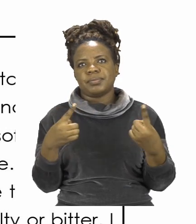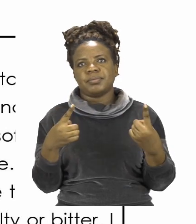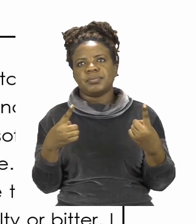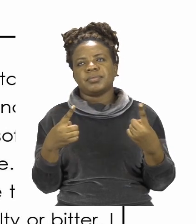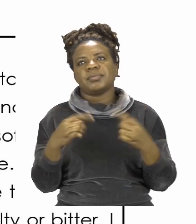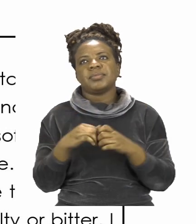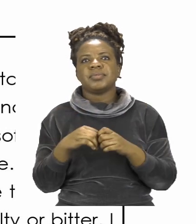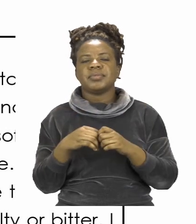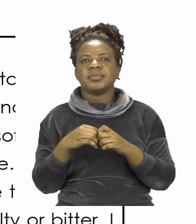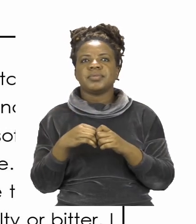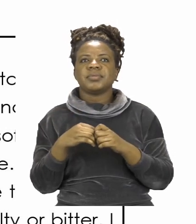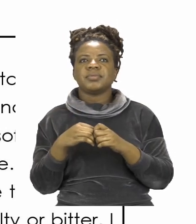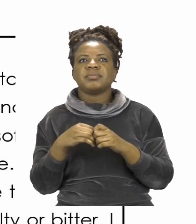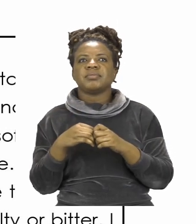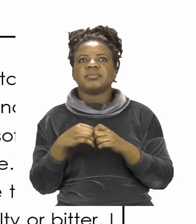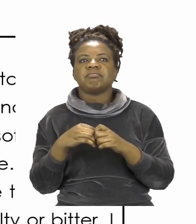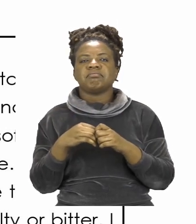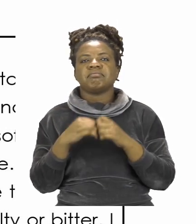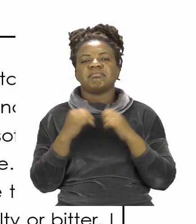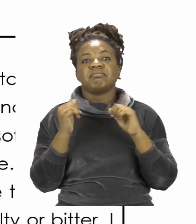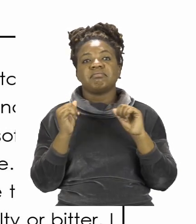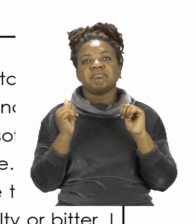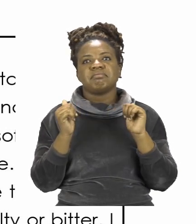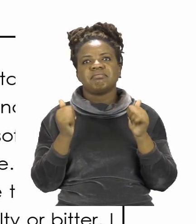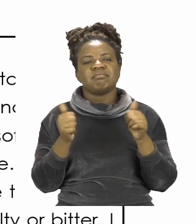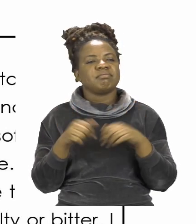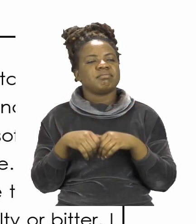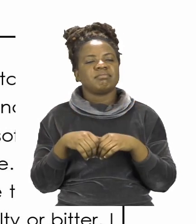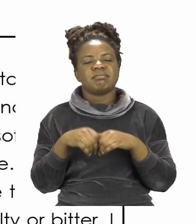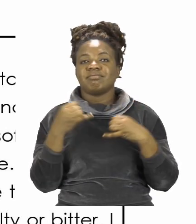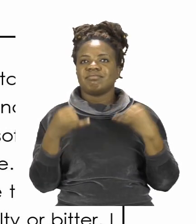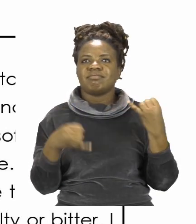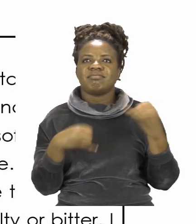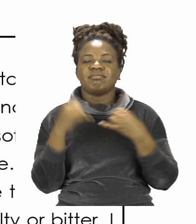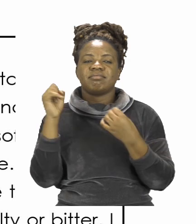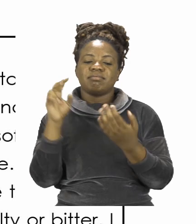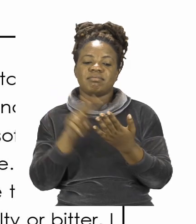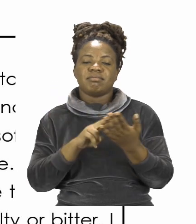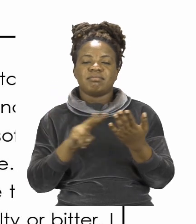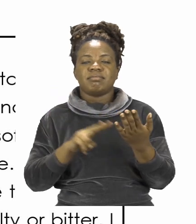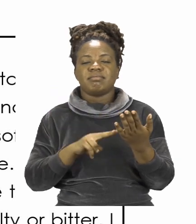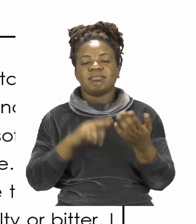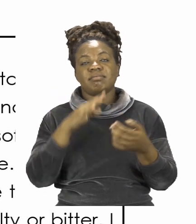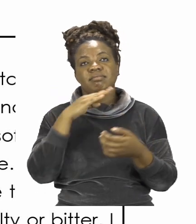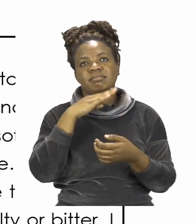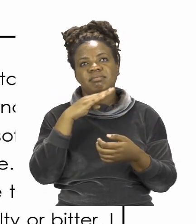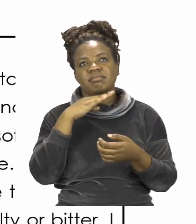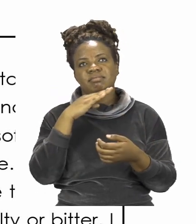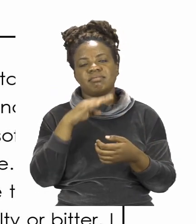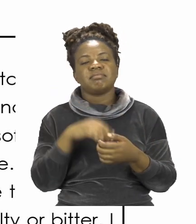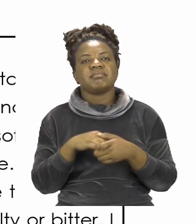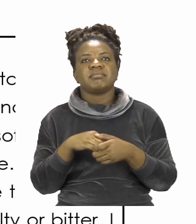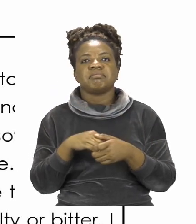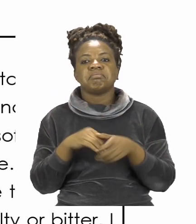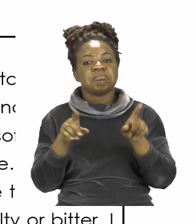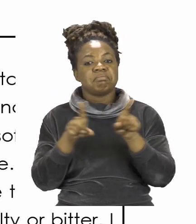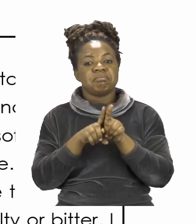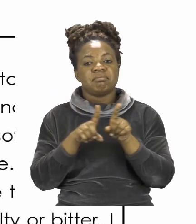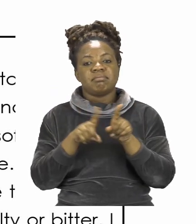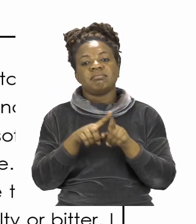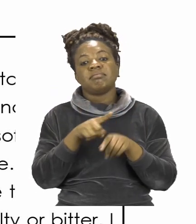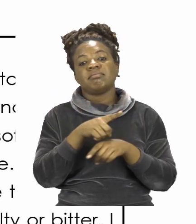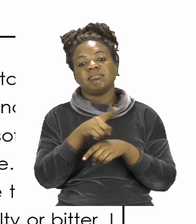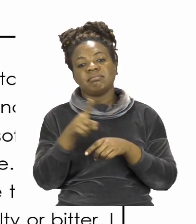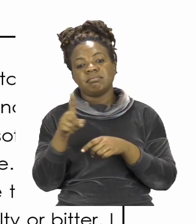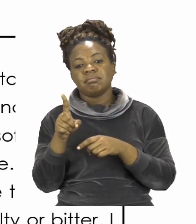things. Wow, I've enjoyed reading this, and I'm sure you have too. So now that we have read it the